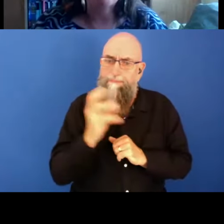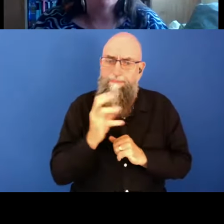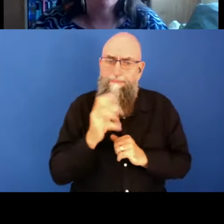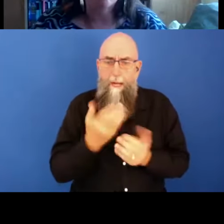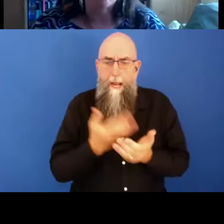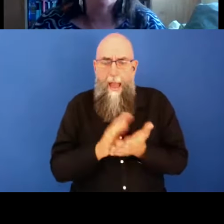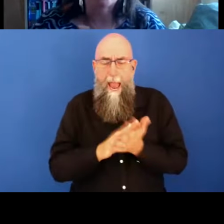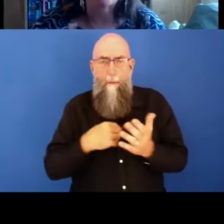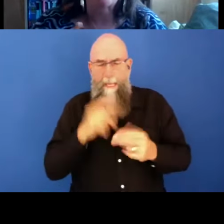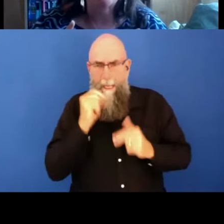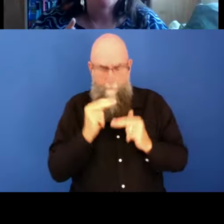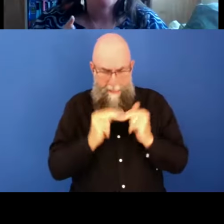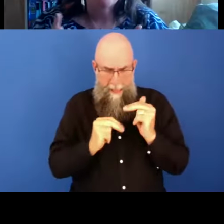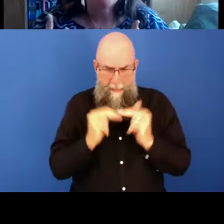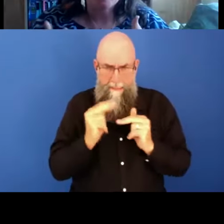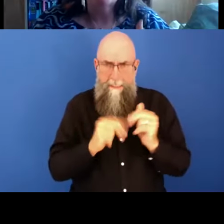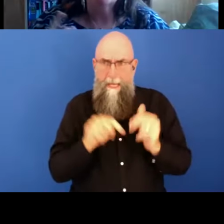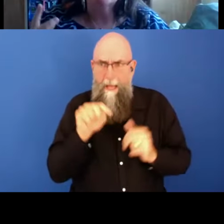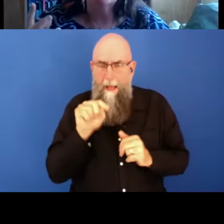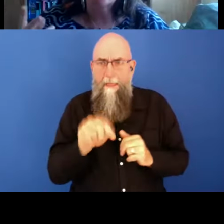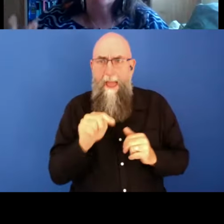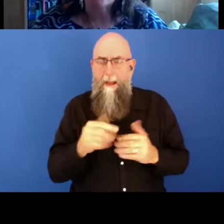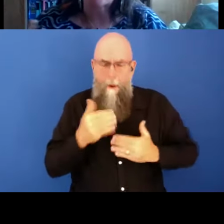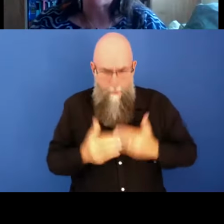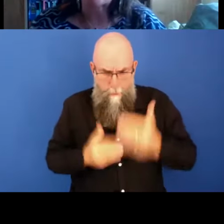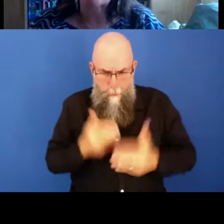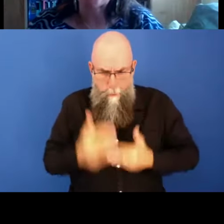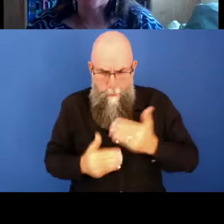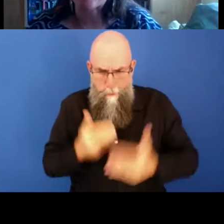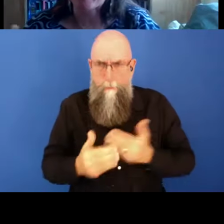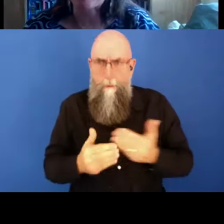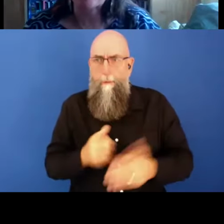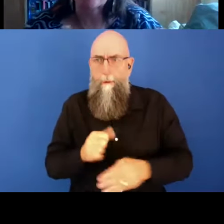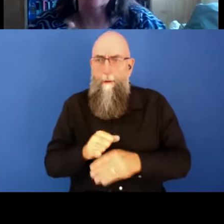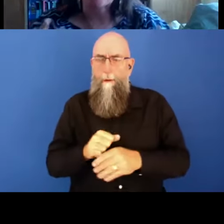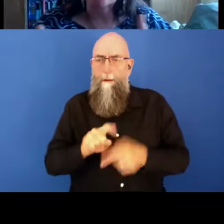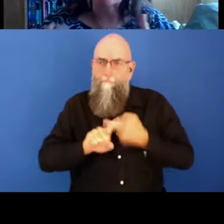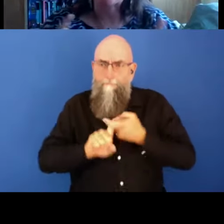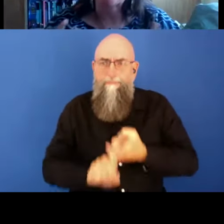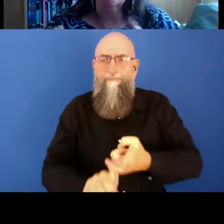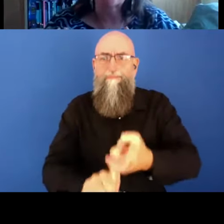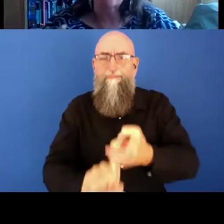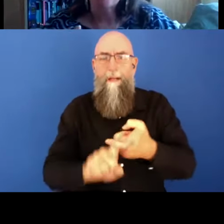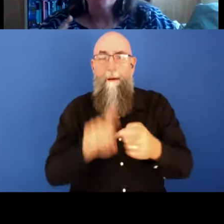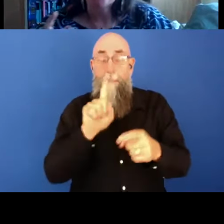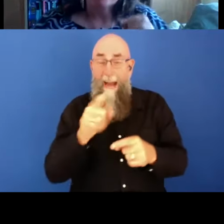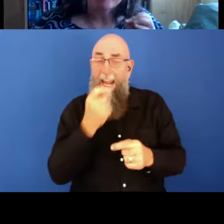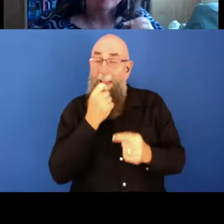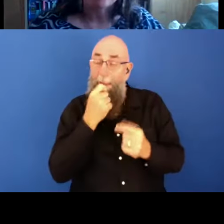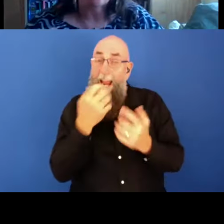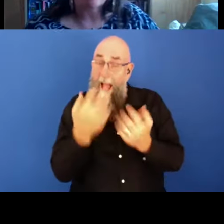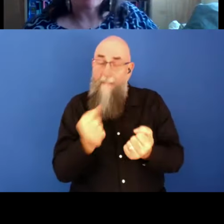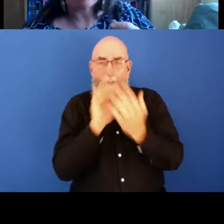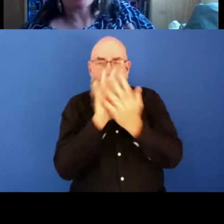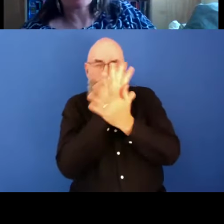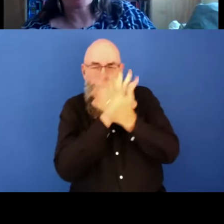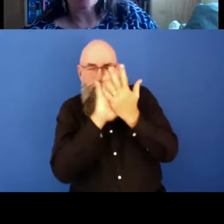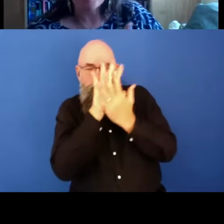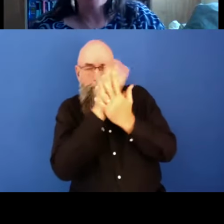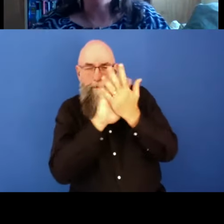momentum but also it's it adds a muddiness to it around you know that notion of sort of friendships and doing